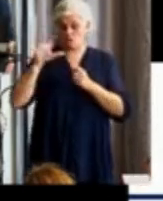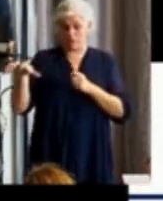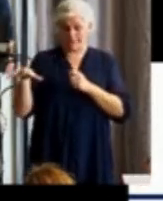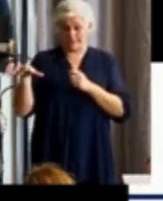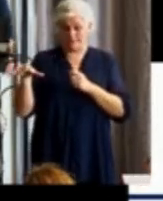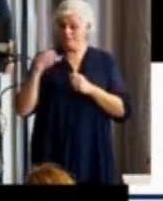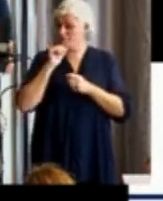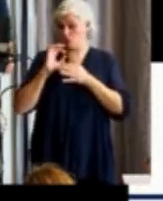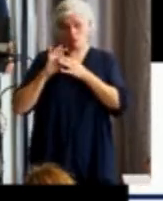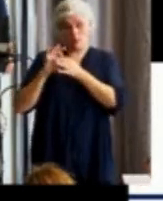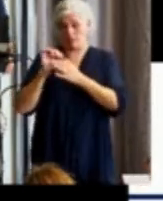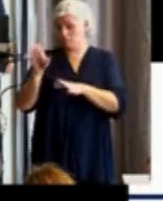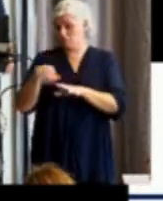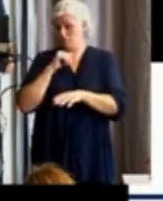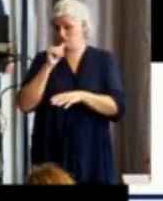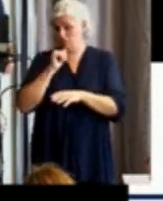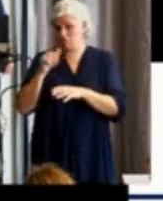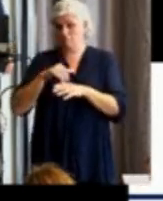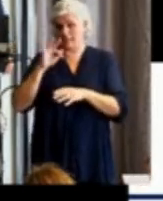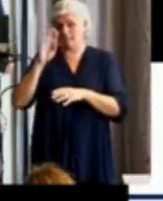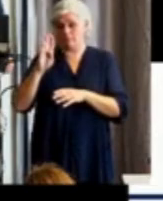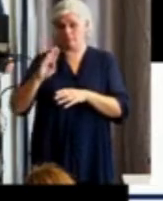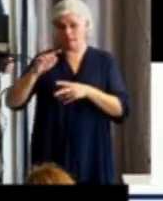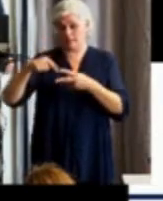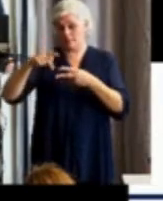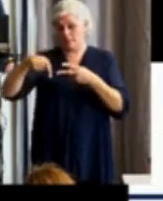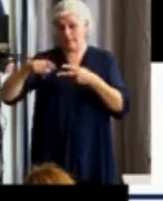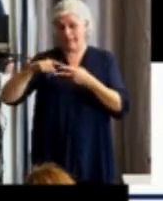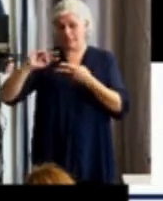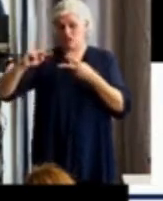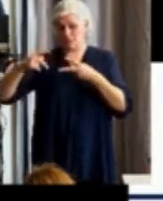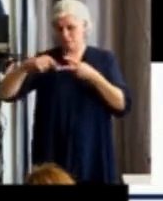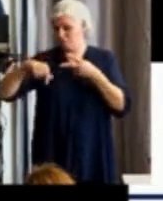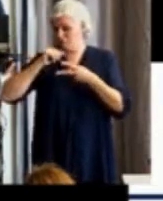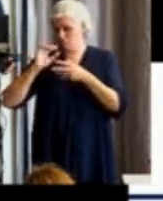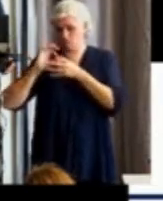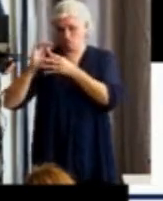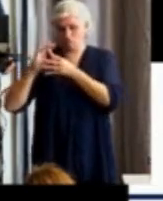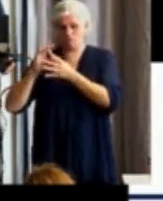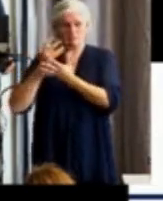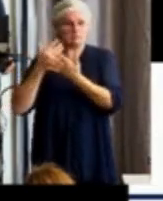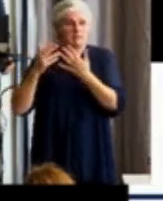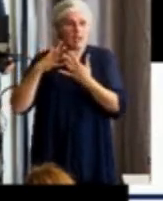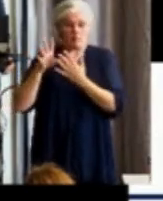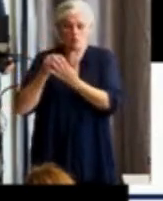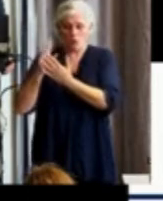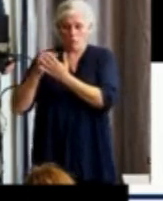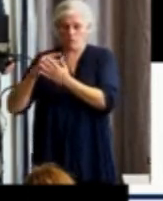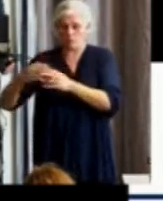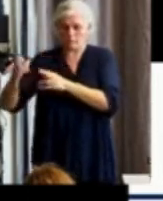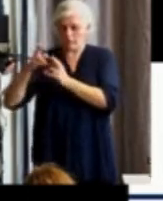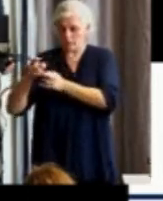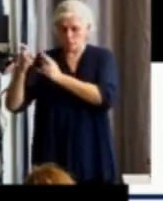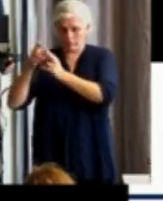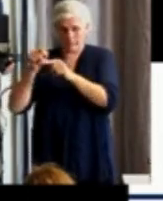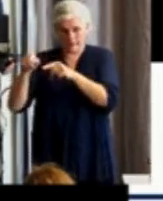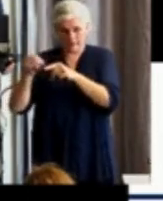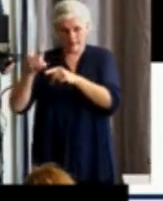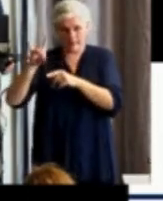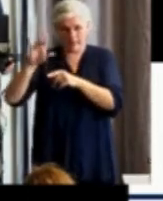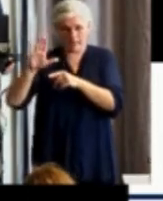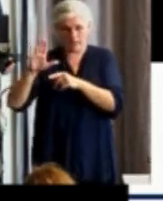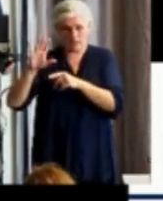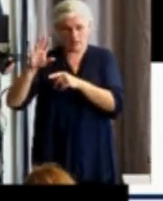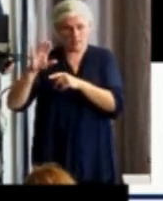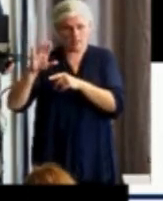is no relationship between the FB ratio and their genotype. So whether how many copies of this HLA